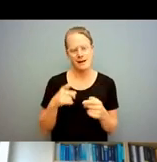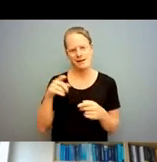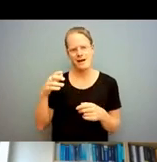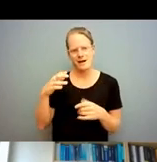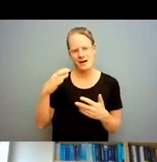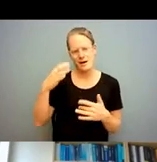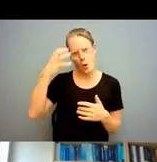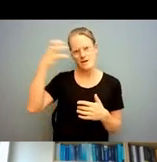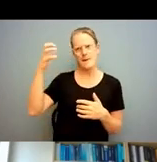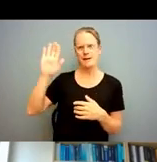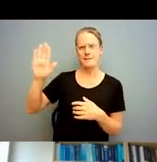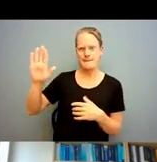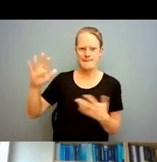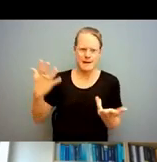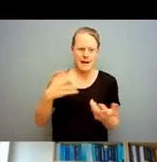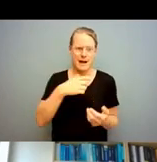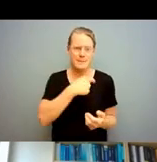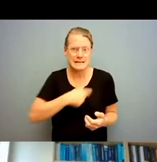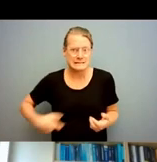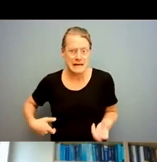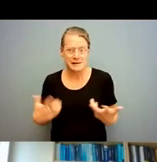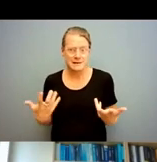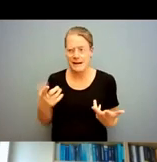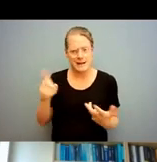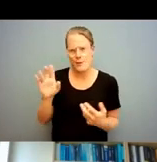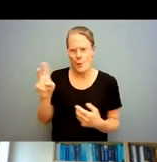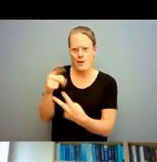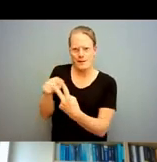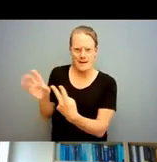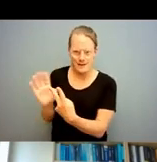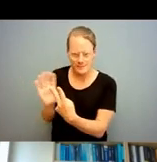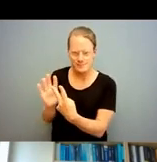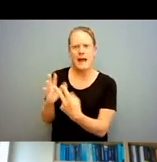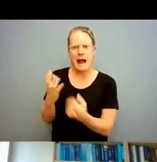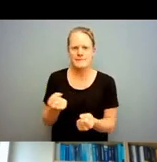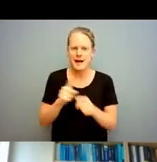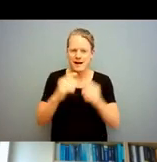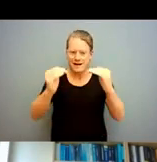ministries, but it's also an obligation for municipalities and counties.